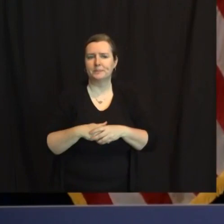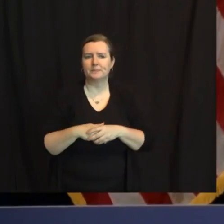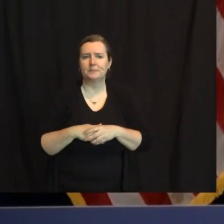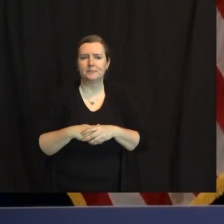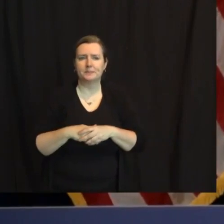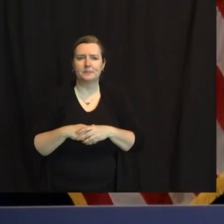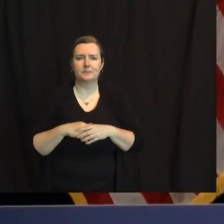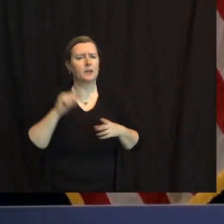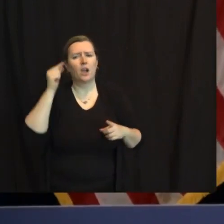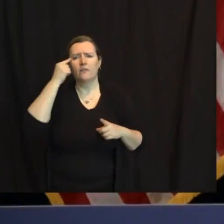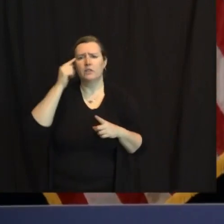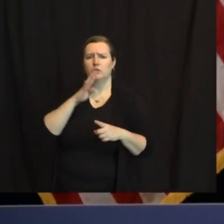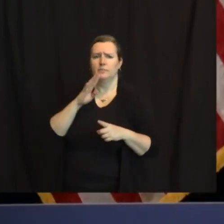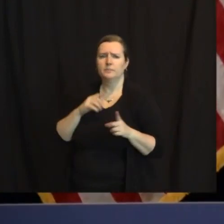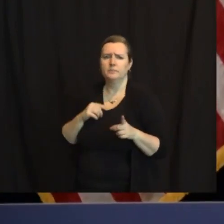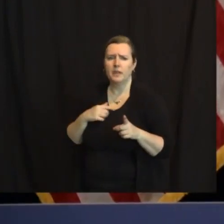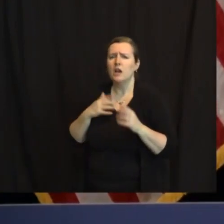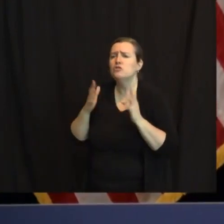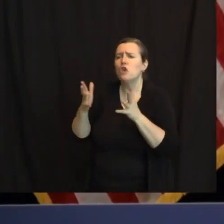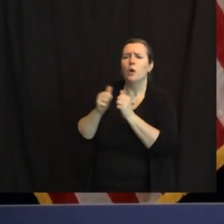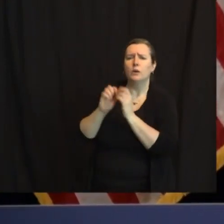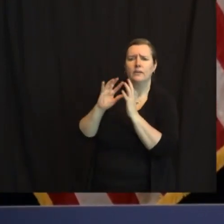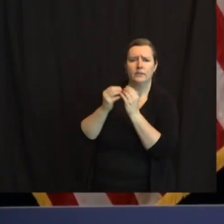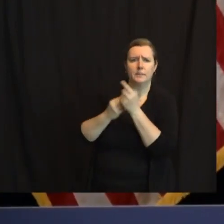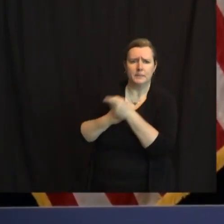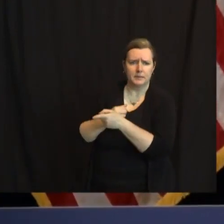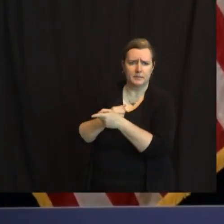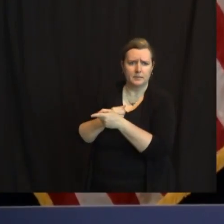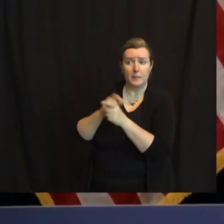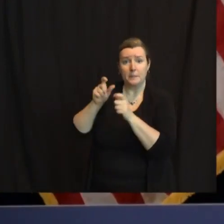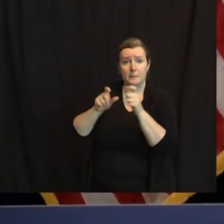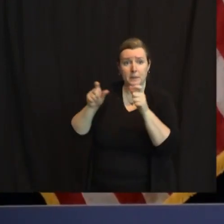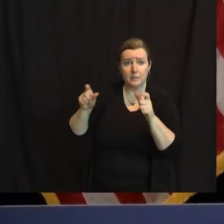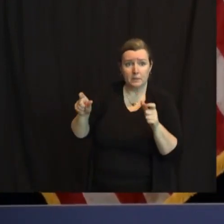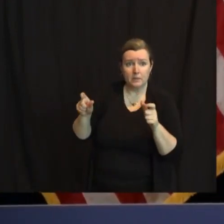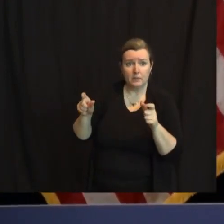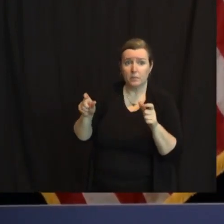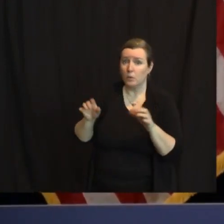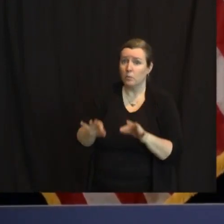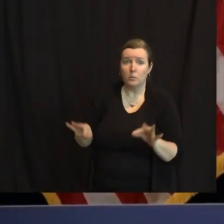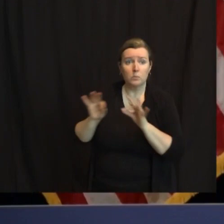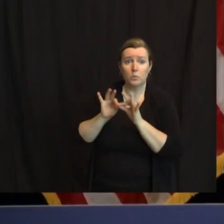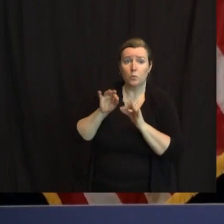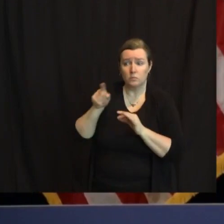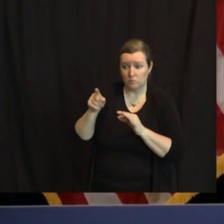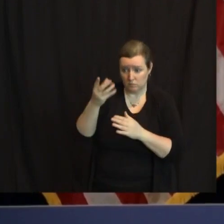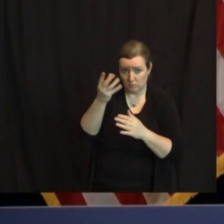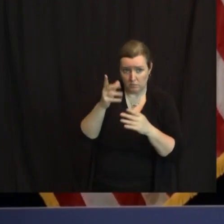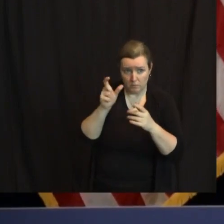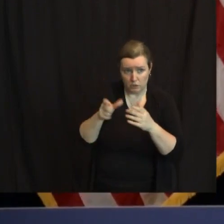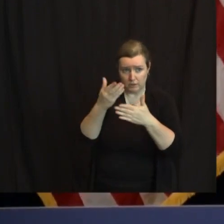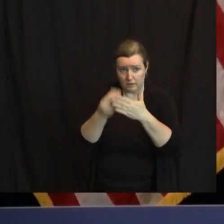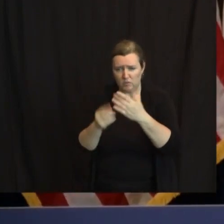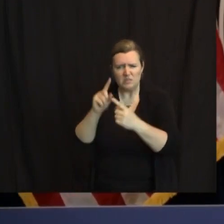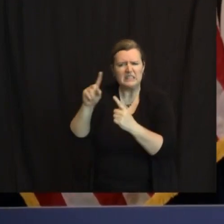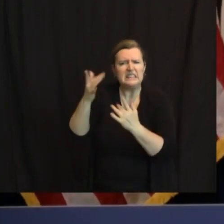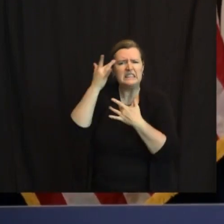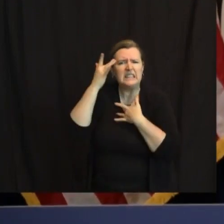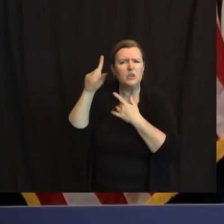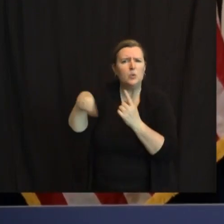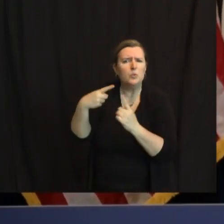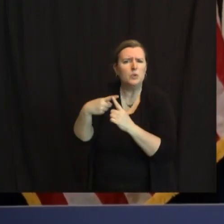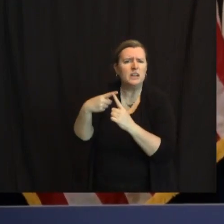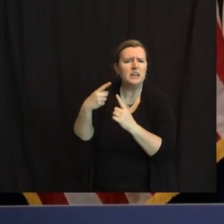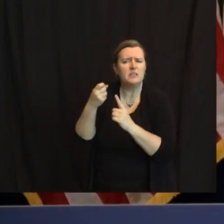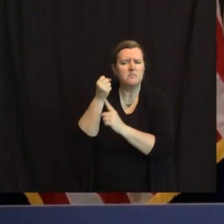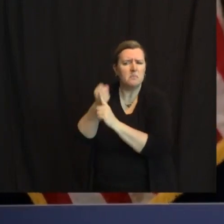inevitably what comes up, Ed, to your point, is when did the person who passed get sick? And it's quite striking to look at